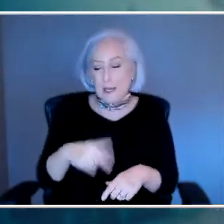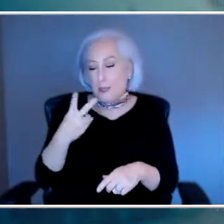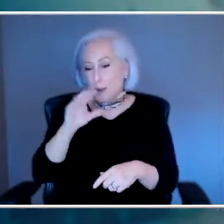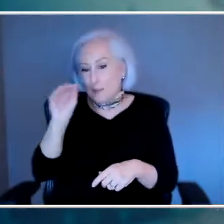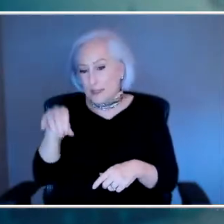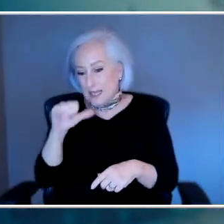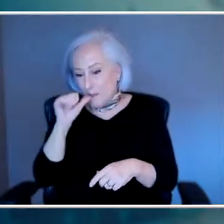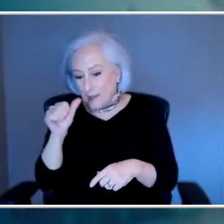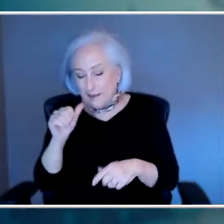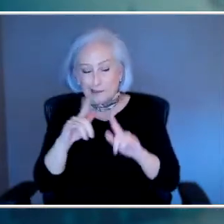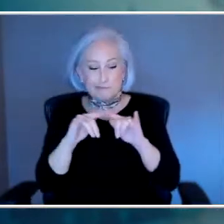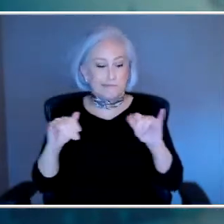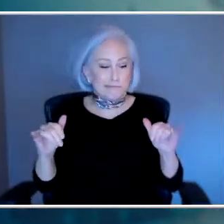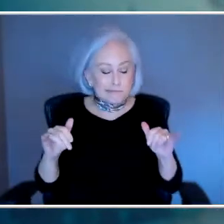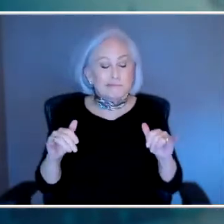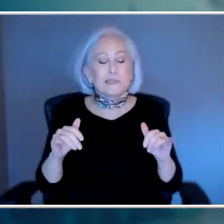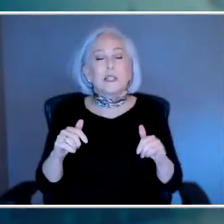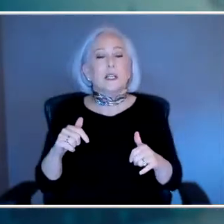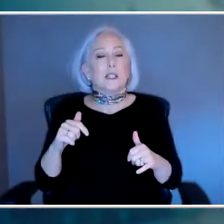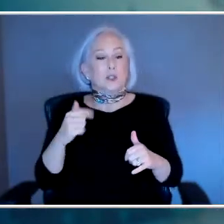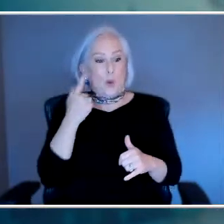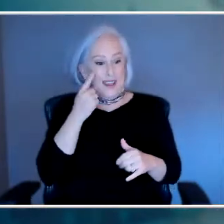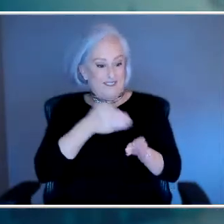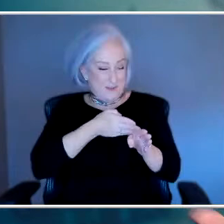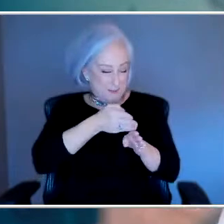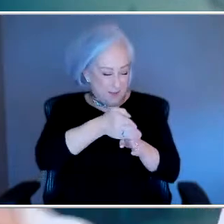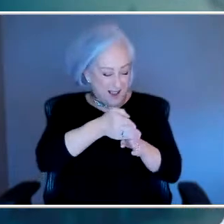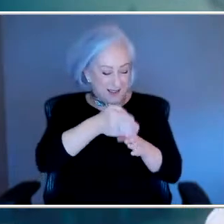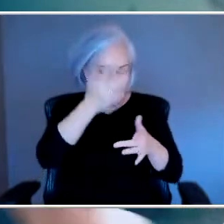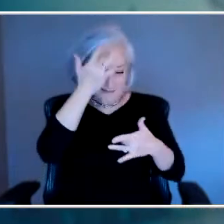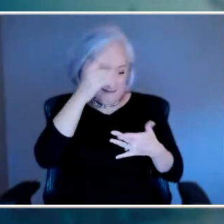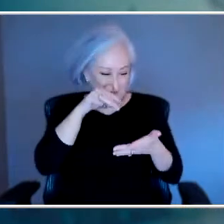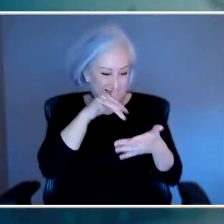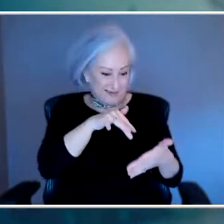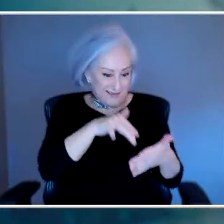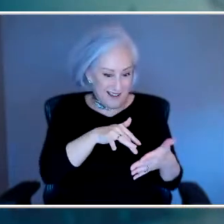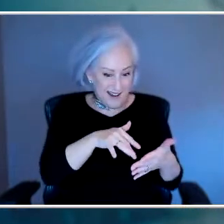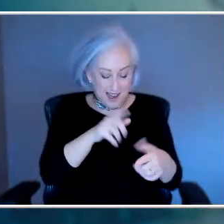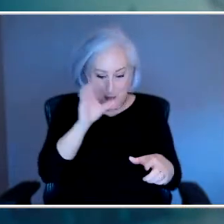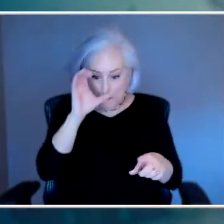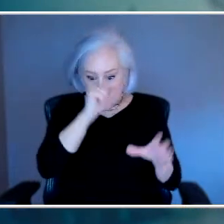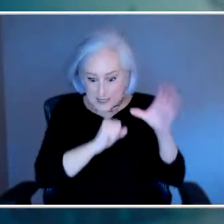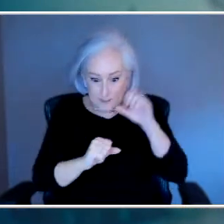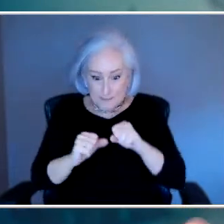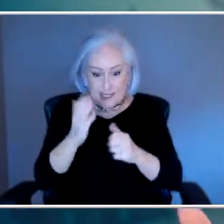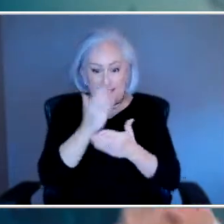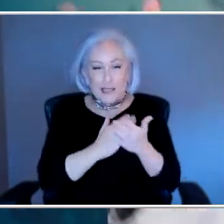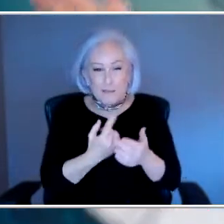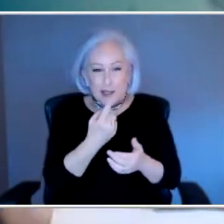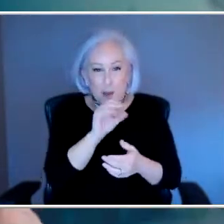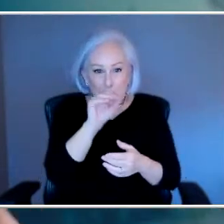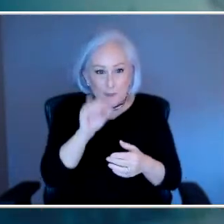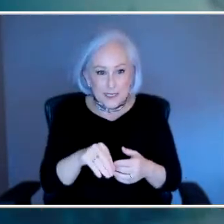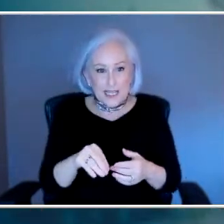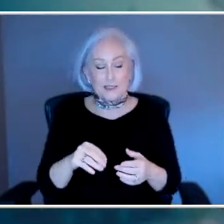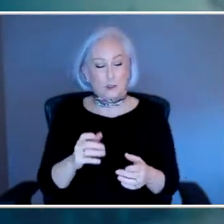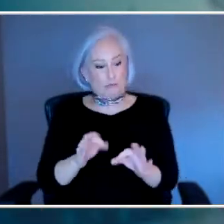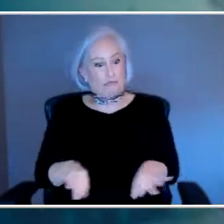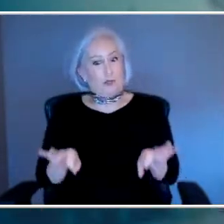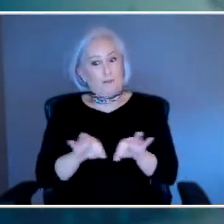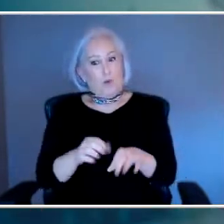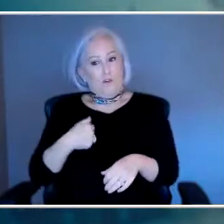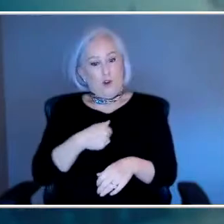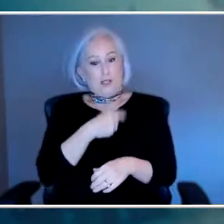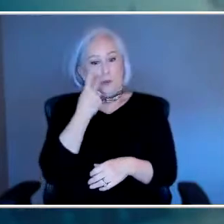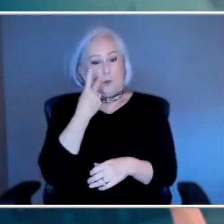that we are going to recommend is only as good as the accuracy as what he tells us. We always tell our patients, and I probably